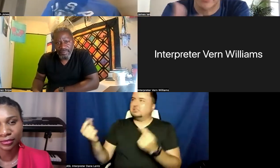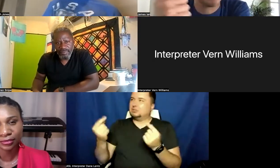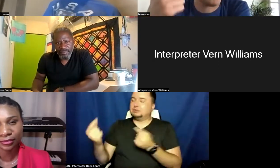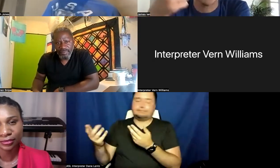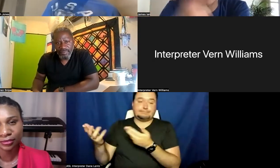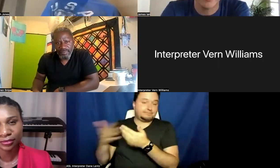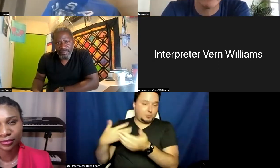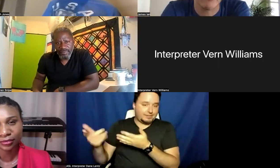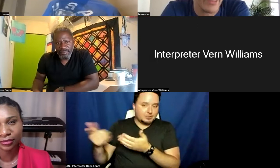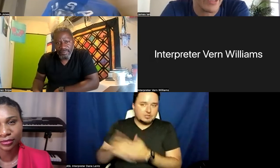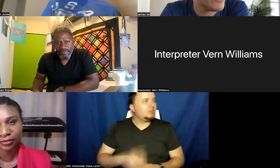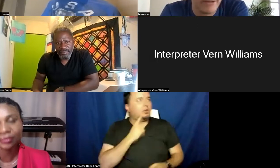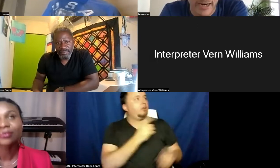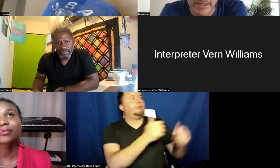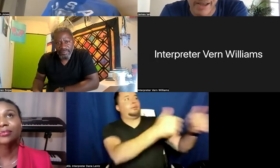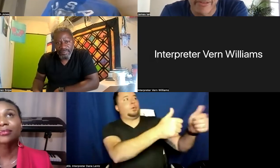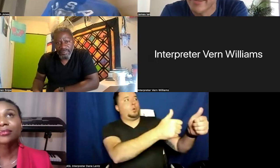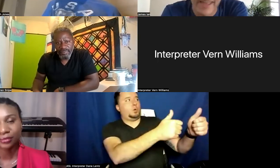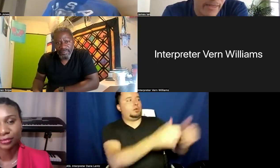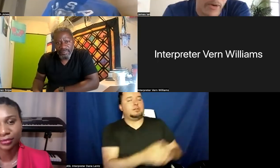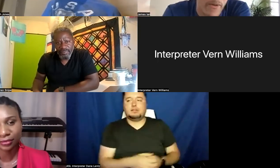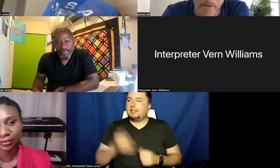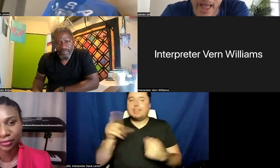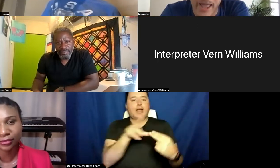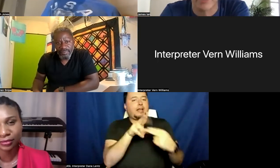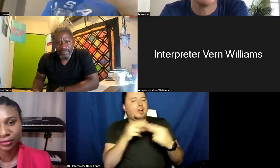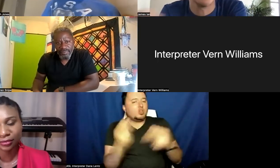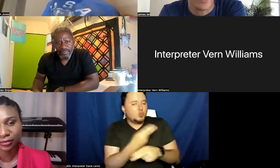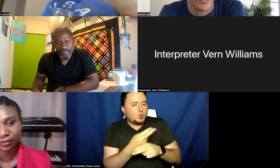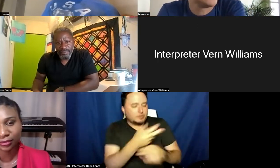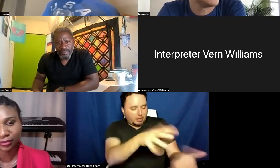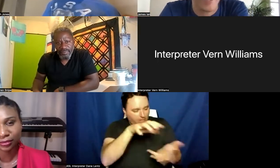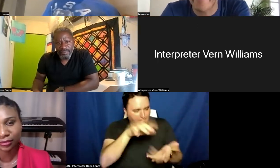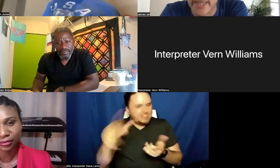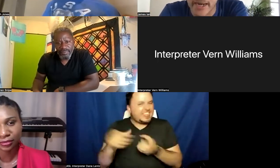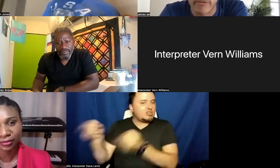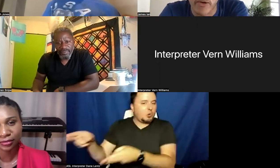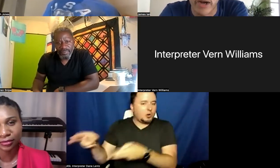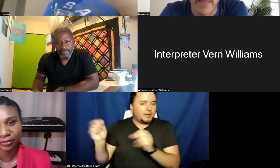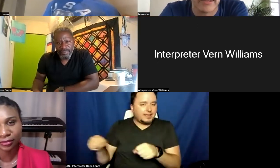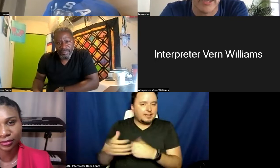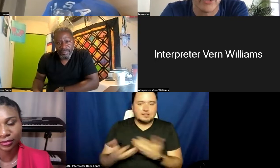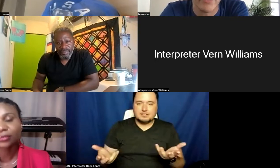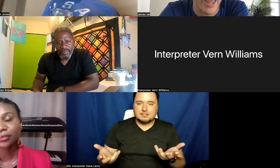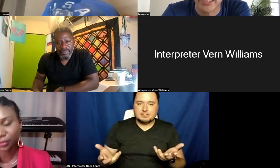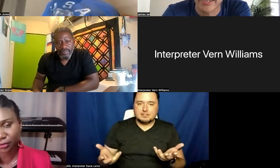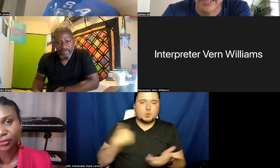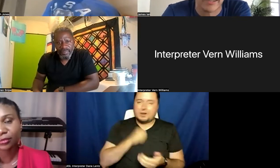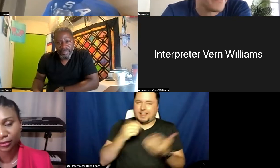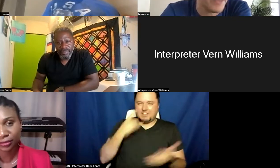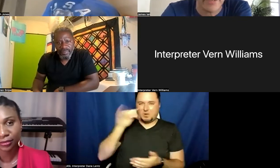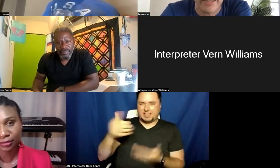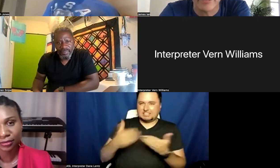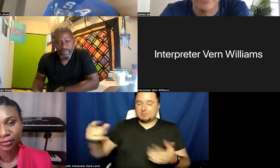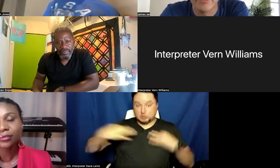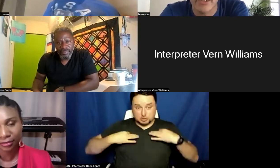it was like, cool, so they can use our stuff and then throw it away. We're not compensated for it and all that stuff. So that shirt just